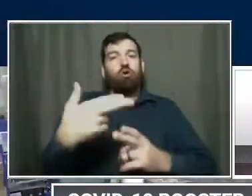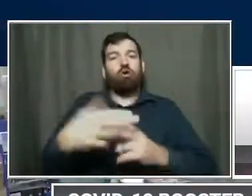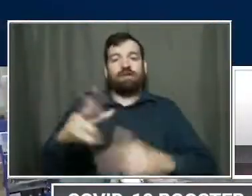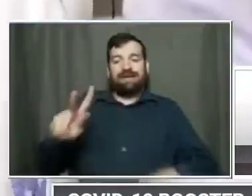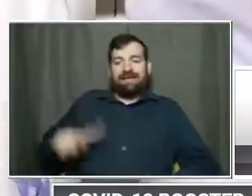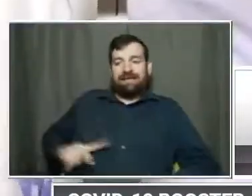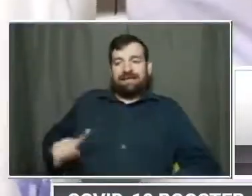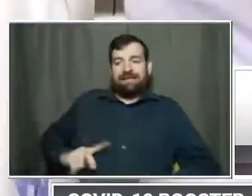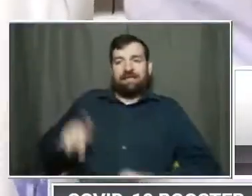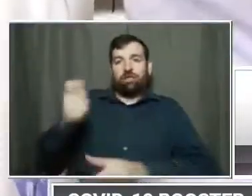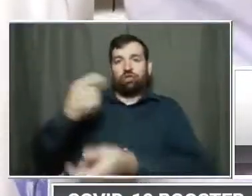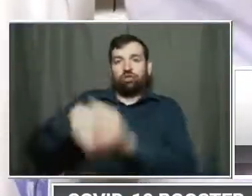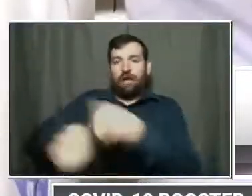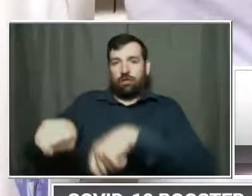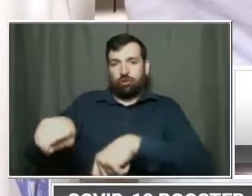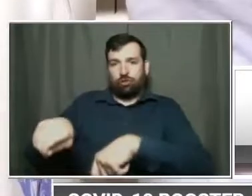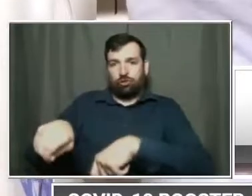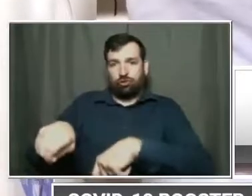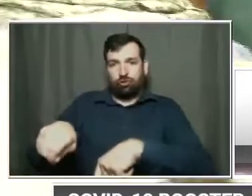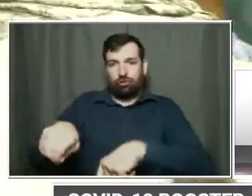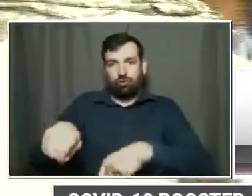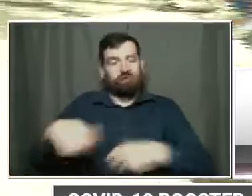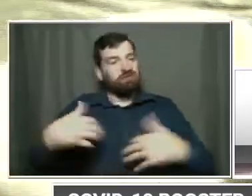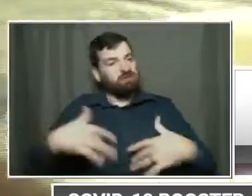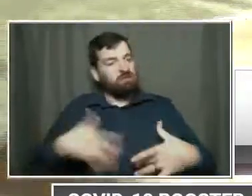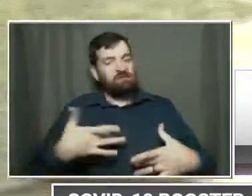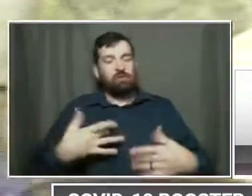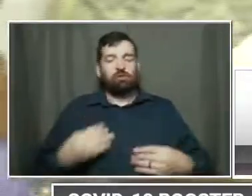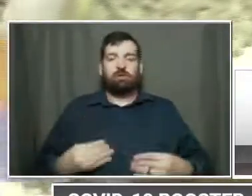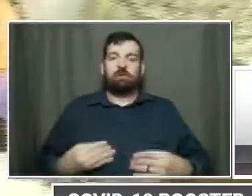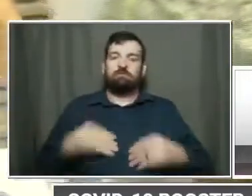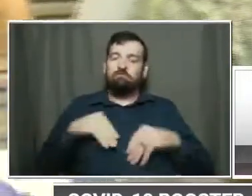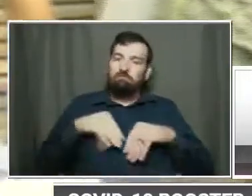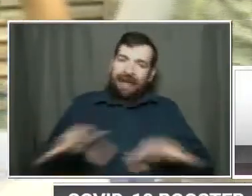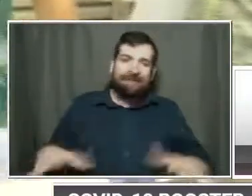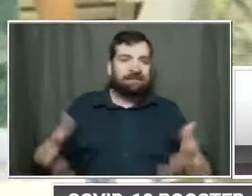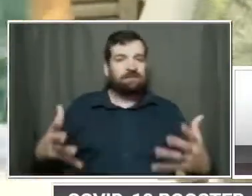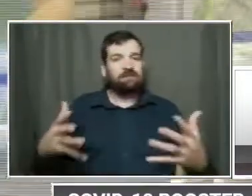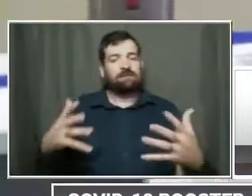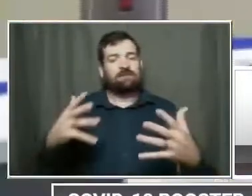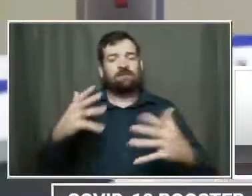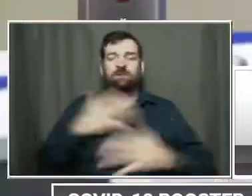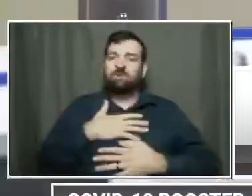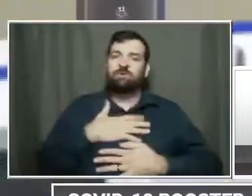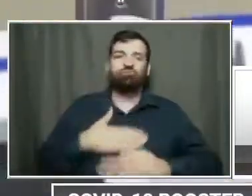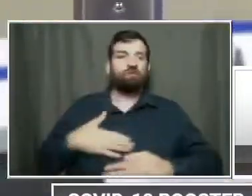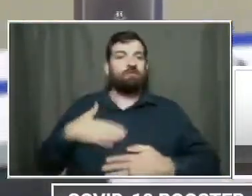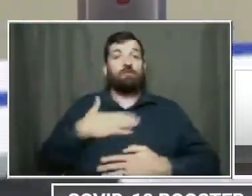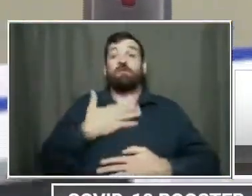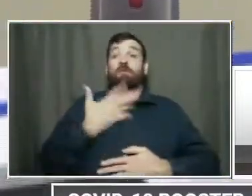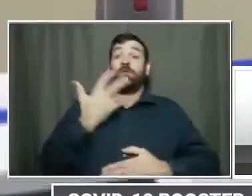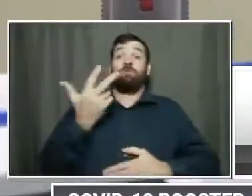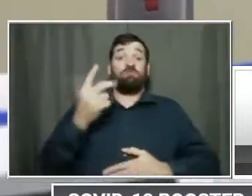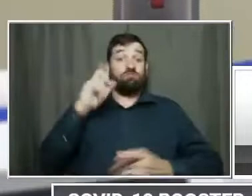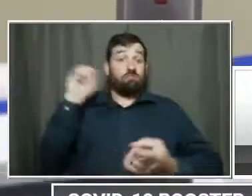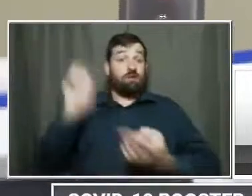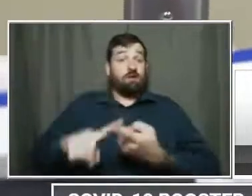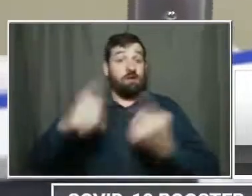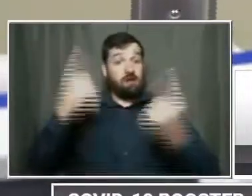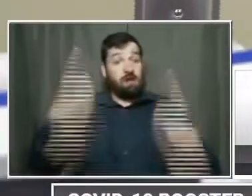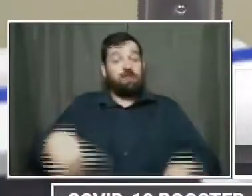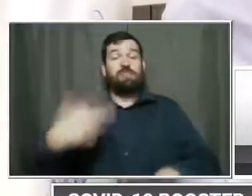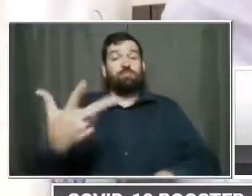feel blessed, grateful. Their reconnection ultimately led to 3 people getting a